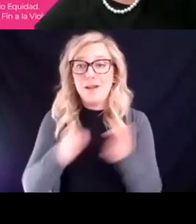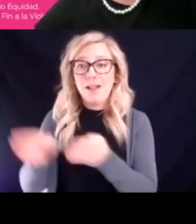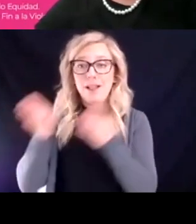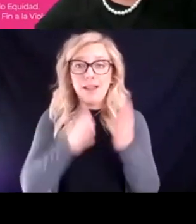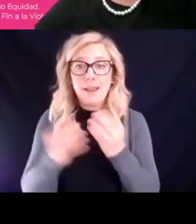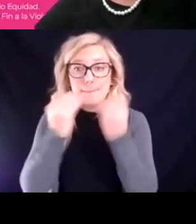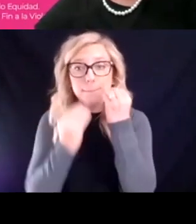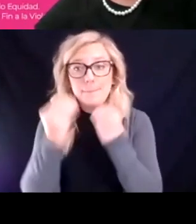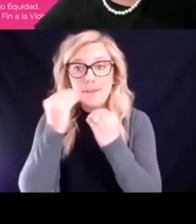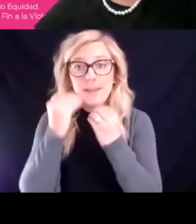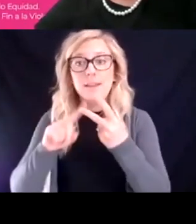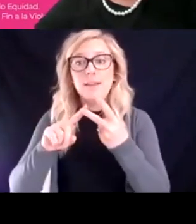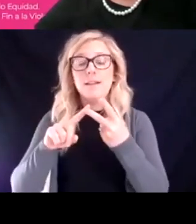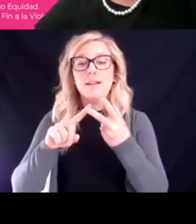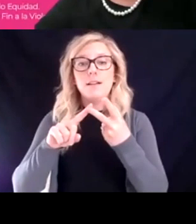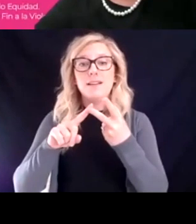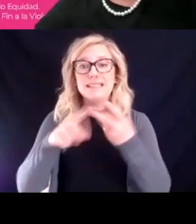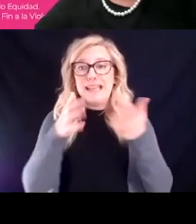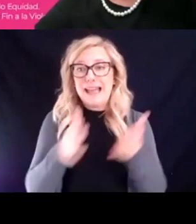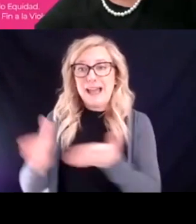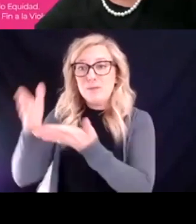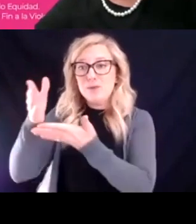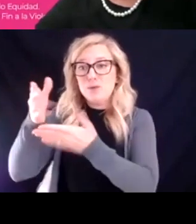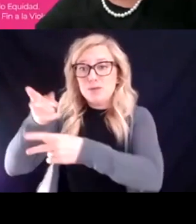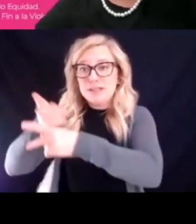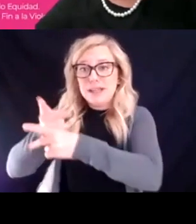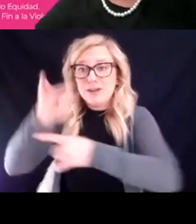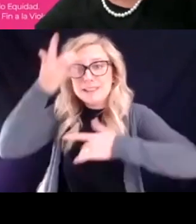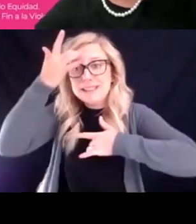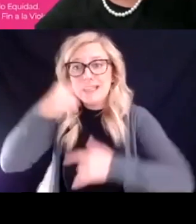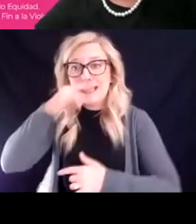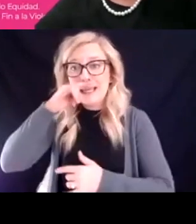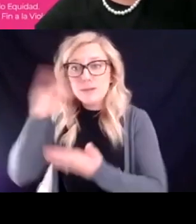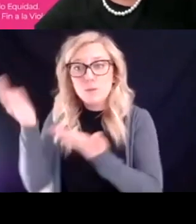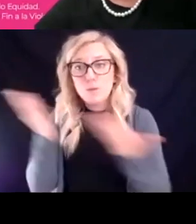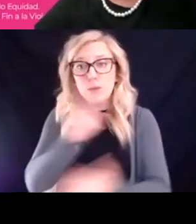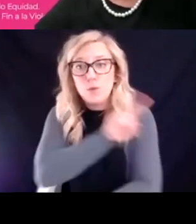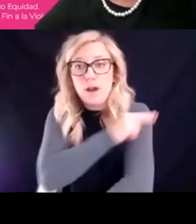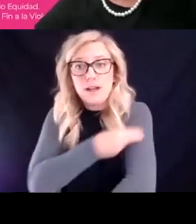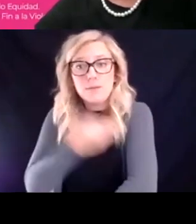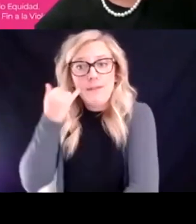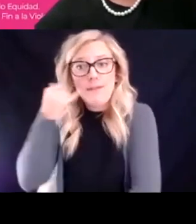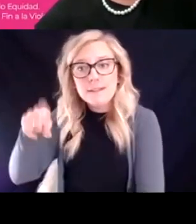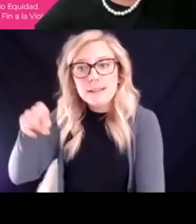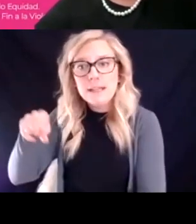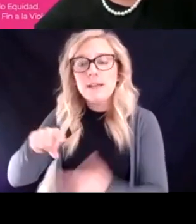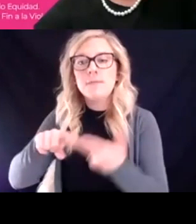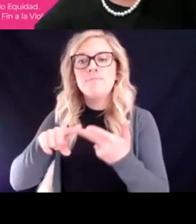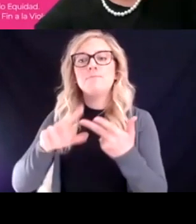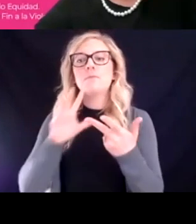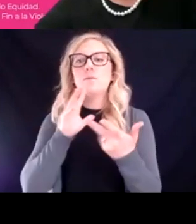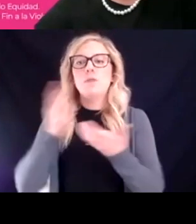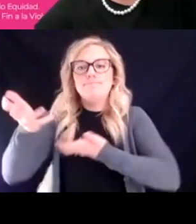organizing help for sick children, taking them to the hospital. We also spoke to many of the women who had been